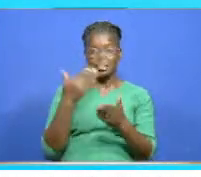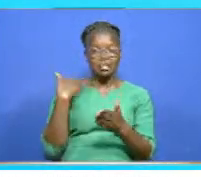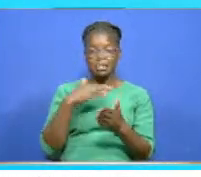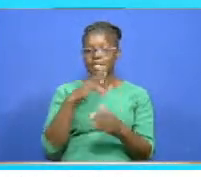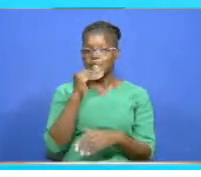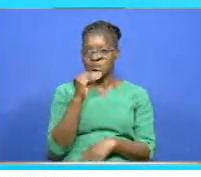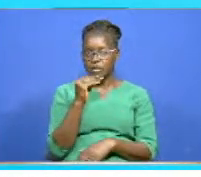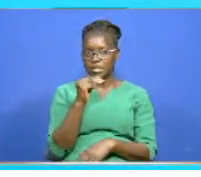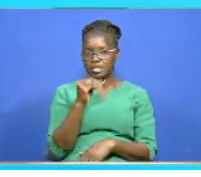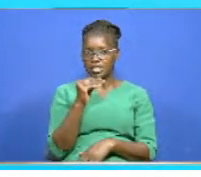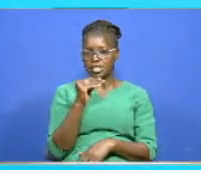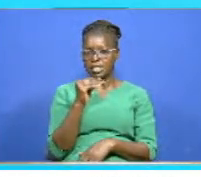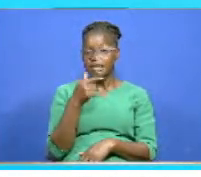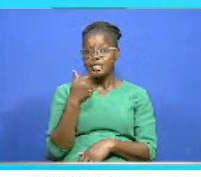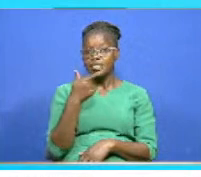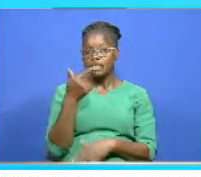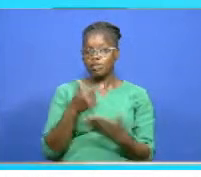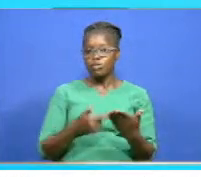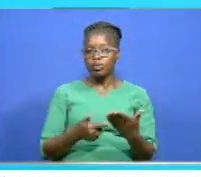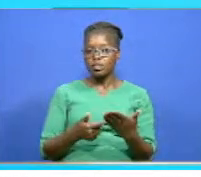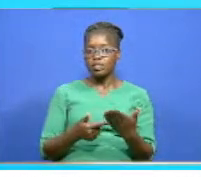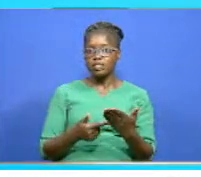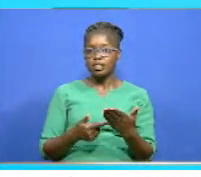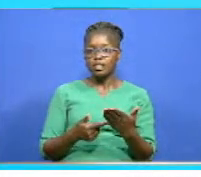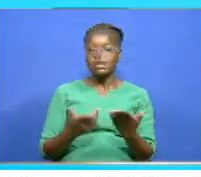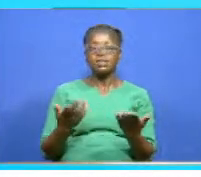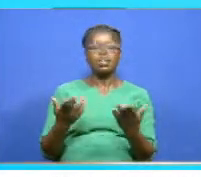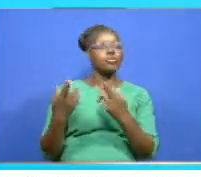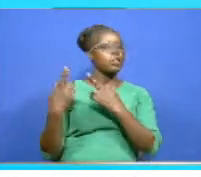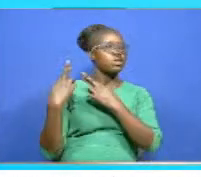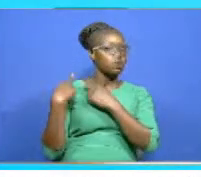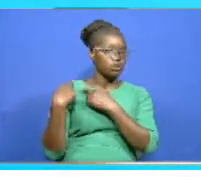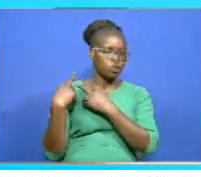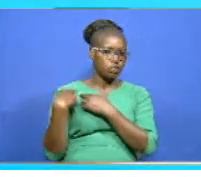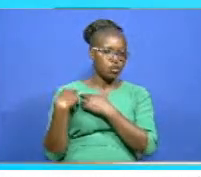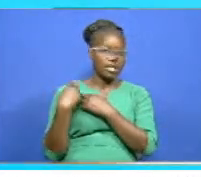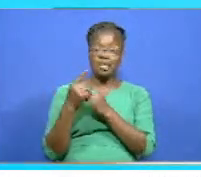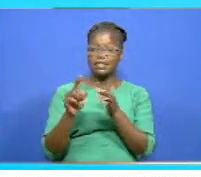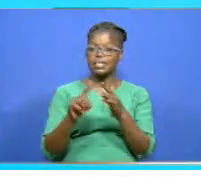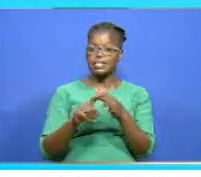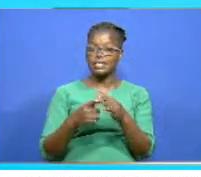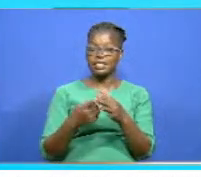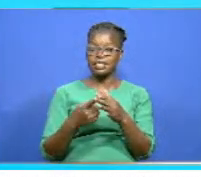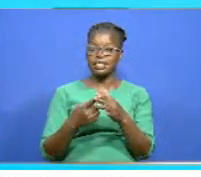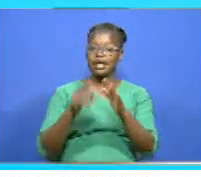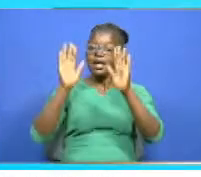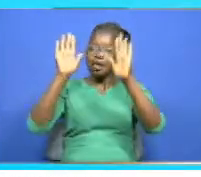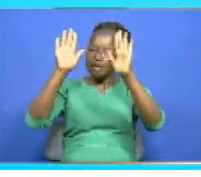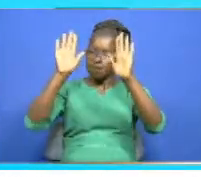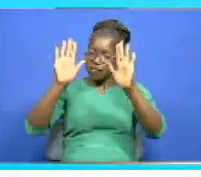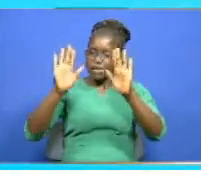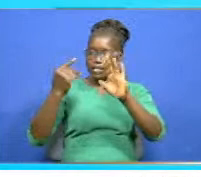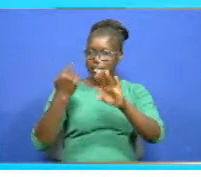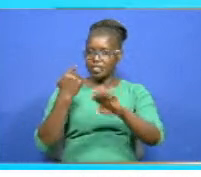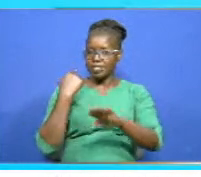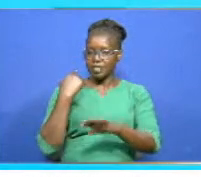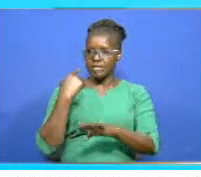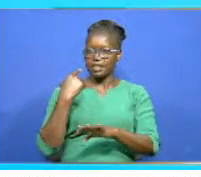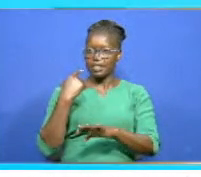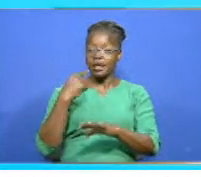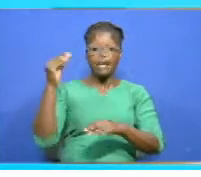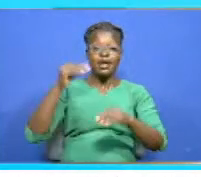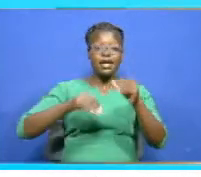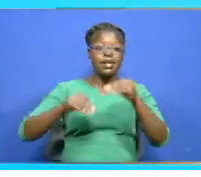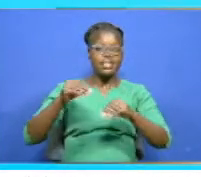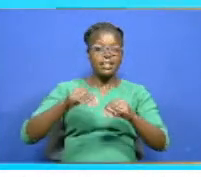and said that they will be held culpable. And actually they began a campaign yesterday that they have dubbed